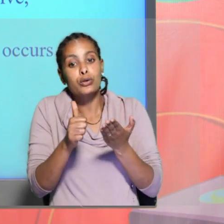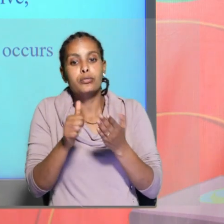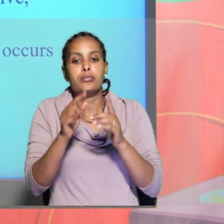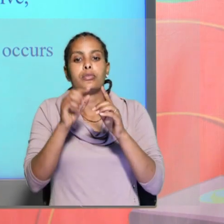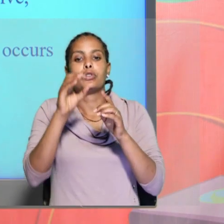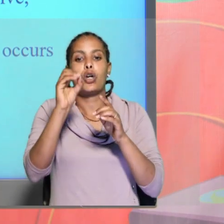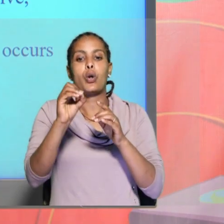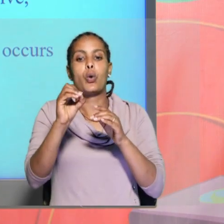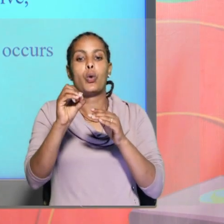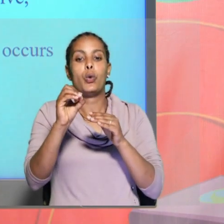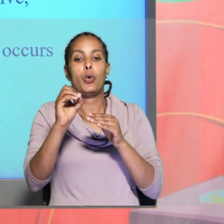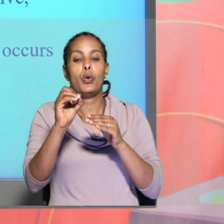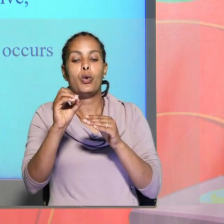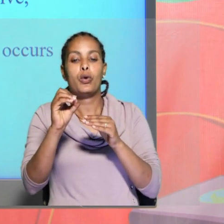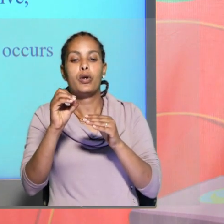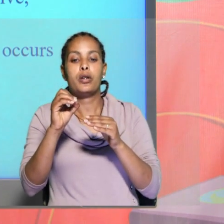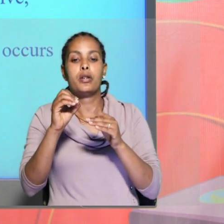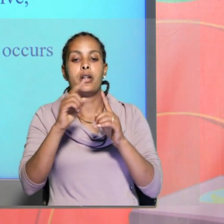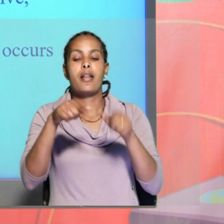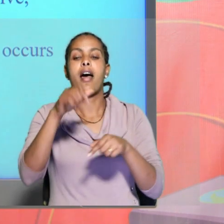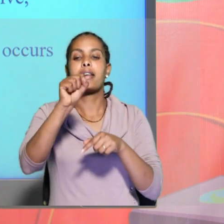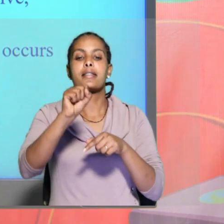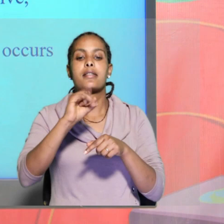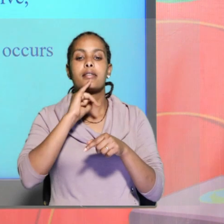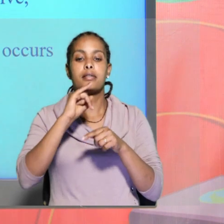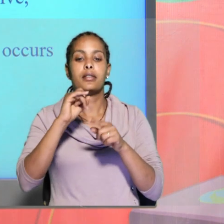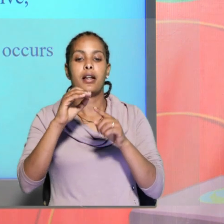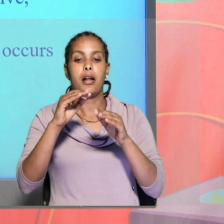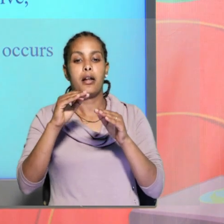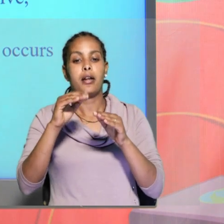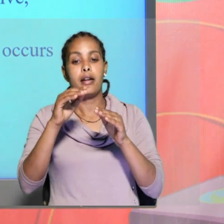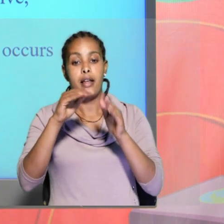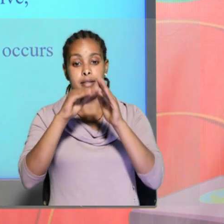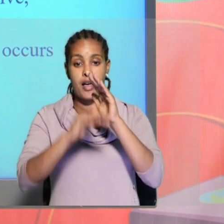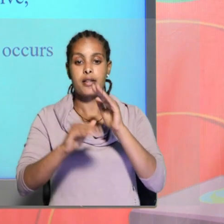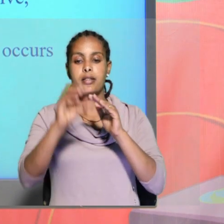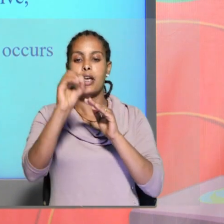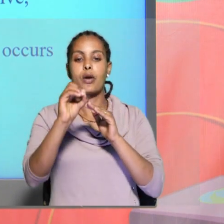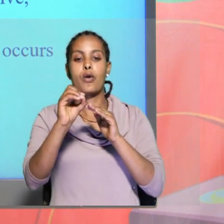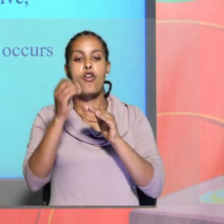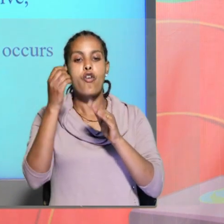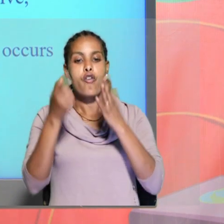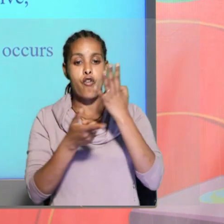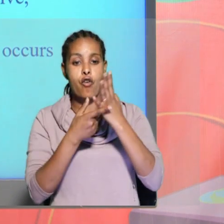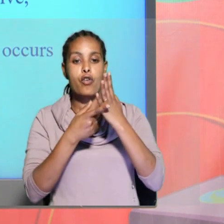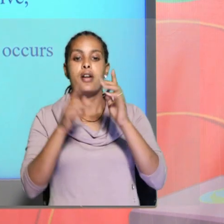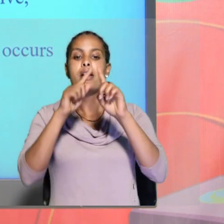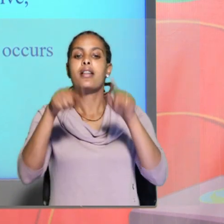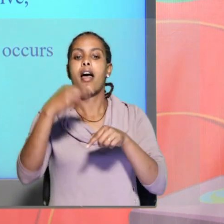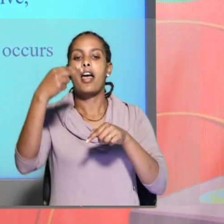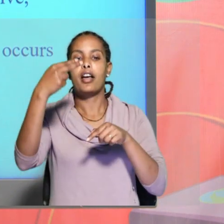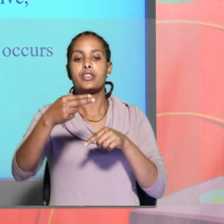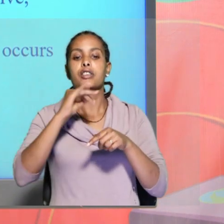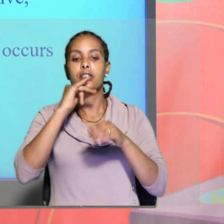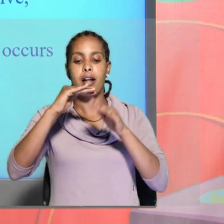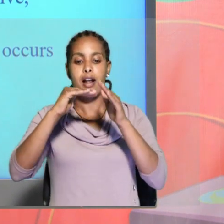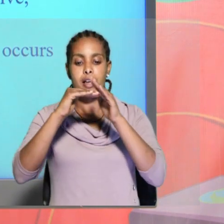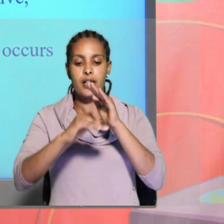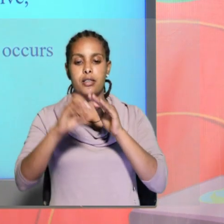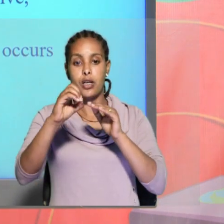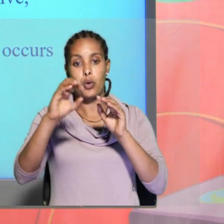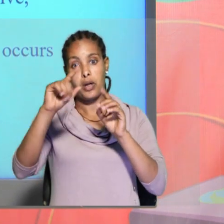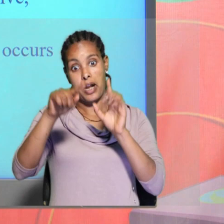T times delta S, delta G less than 0. 4. If delta H is less than 0,